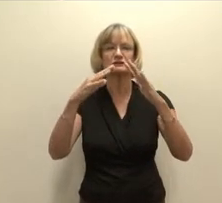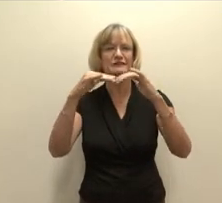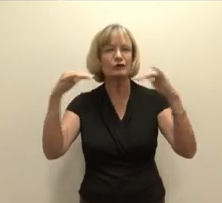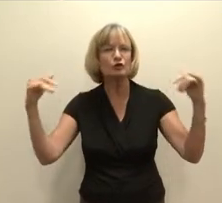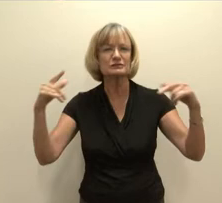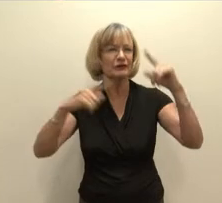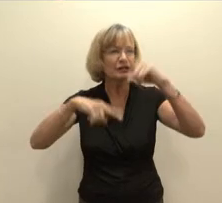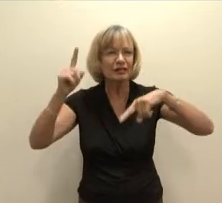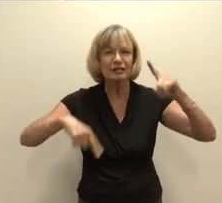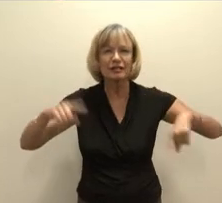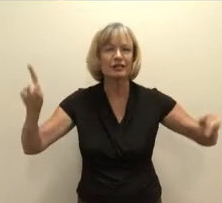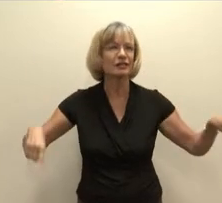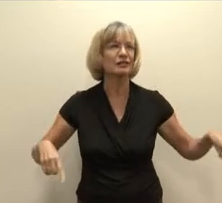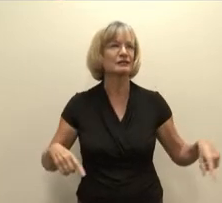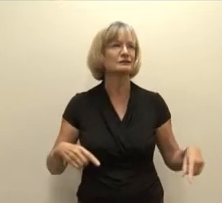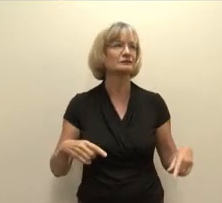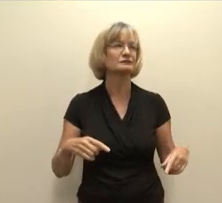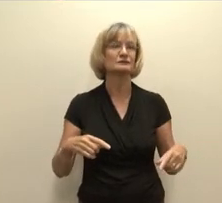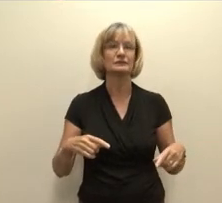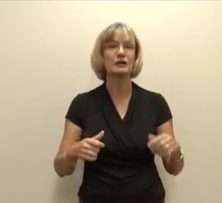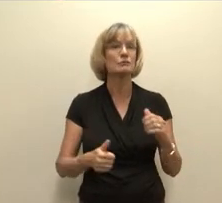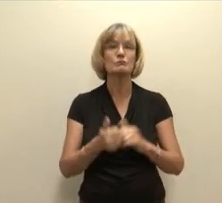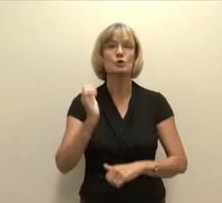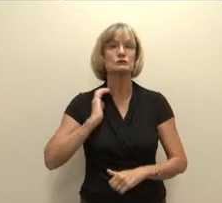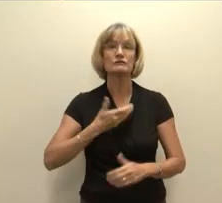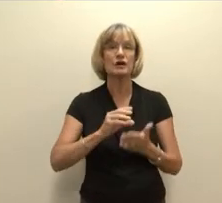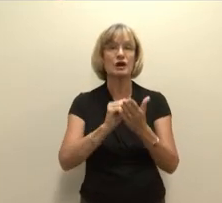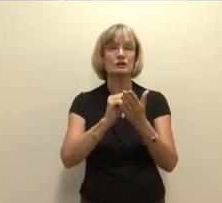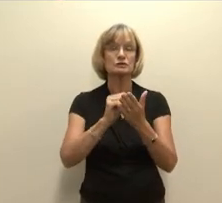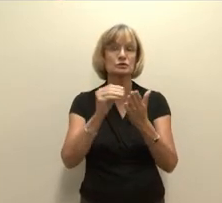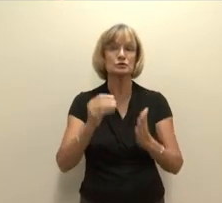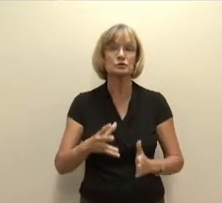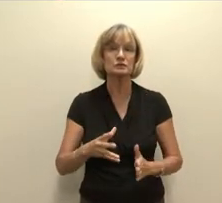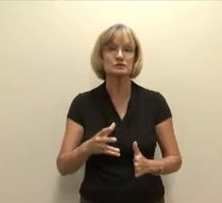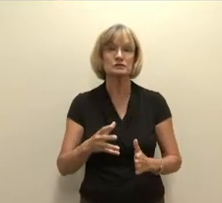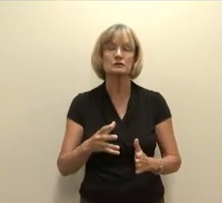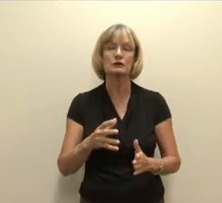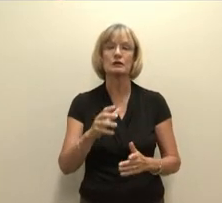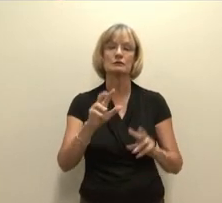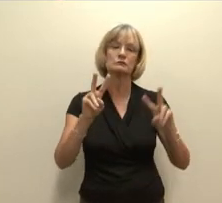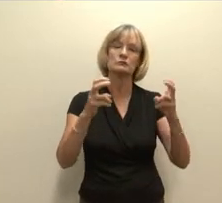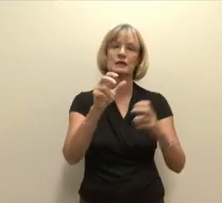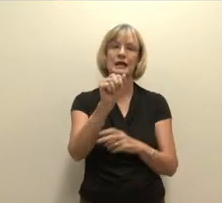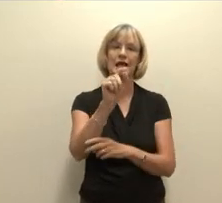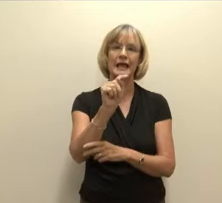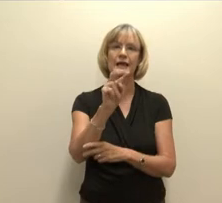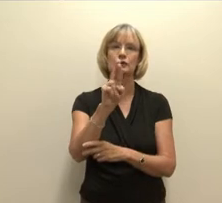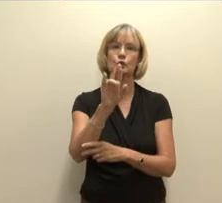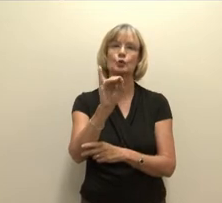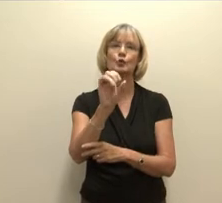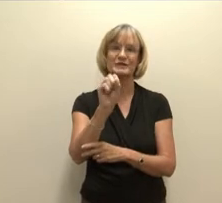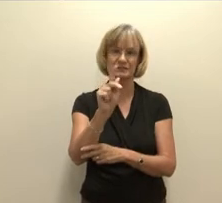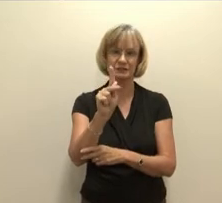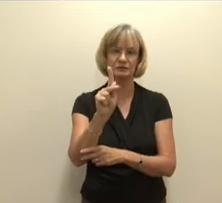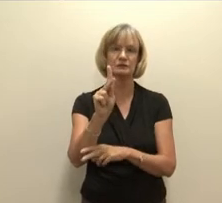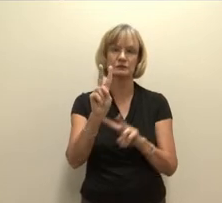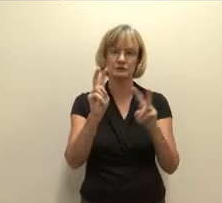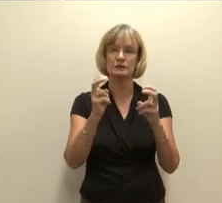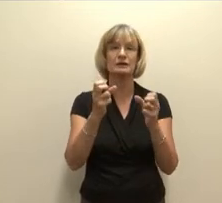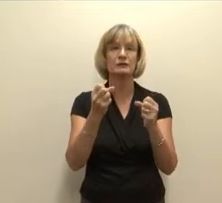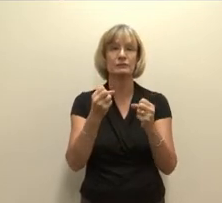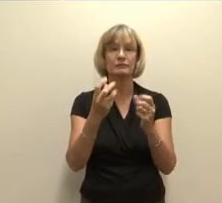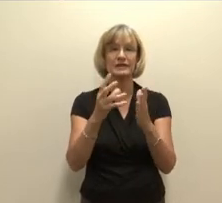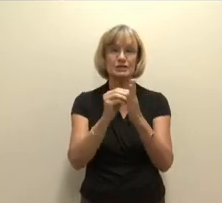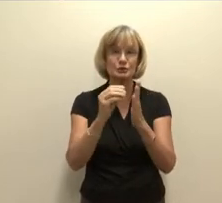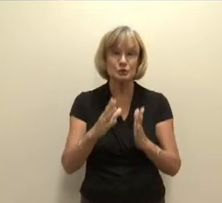Majority, the highest percentage of our students are at-risk students. A lot of our schools are